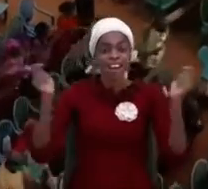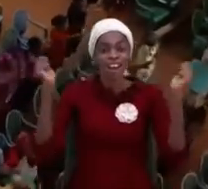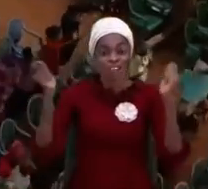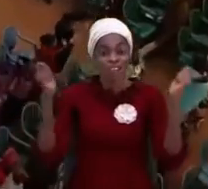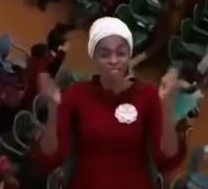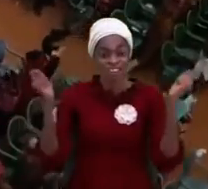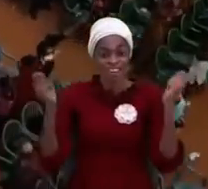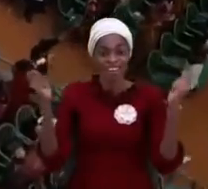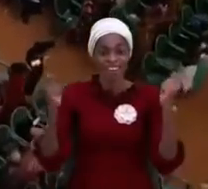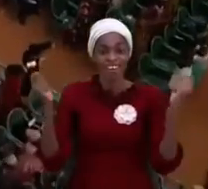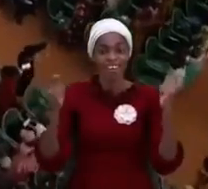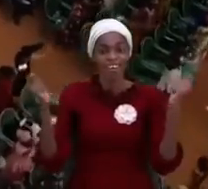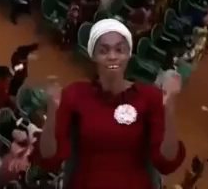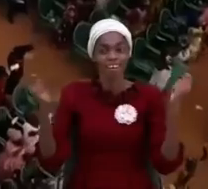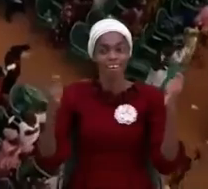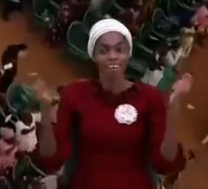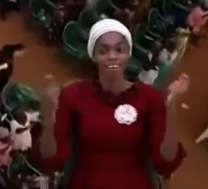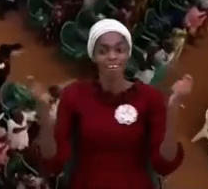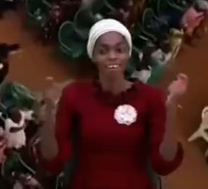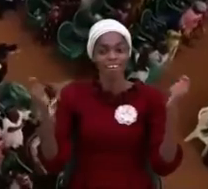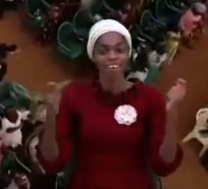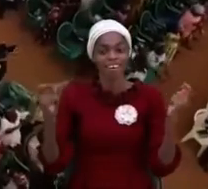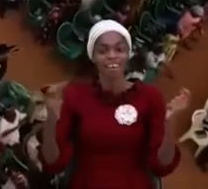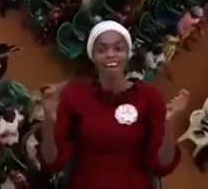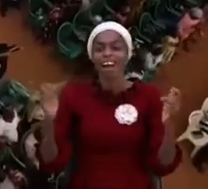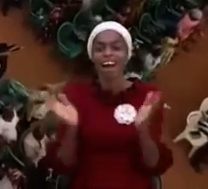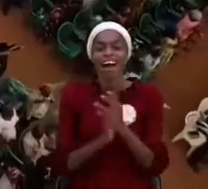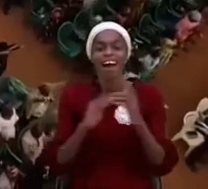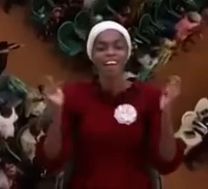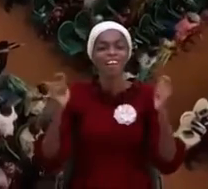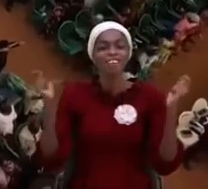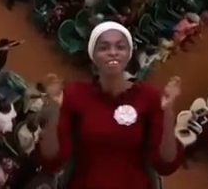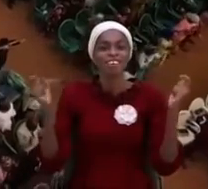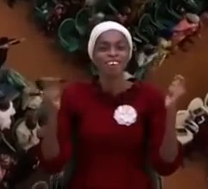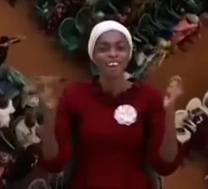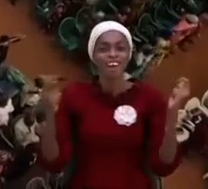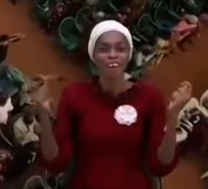hallelujah! Hallelujah! Hallelujah!